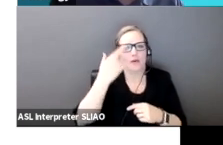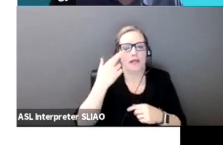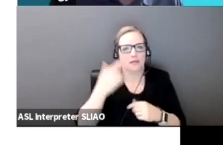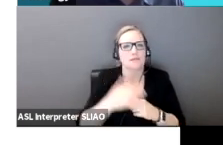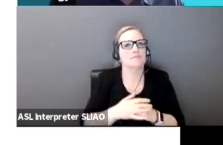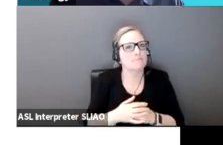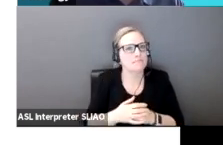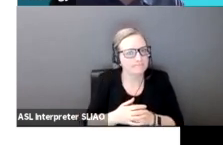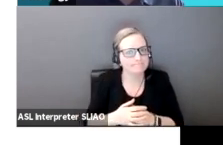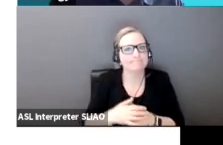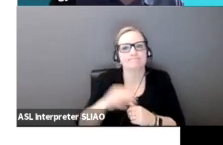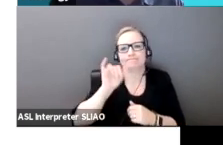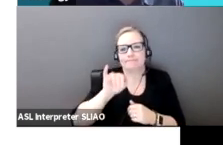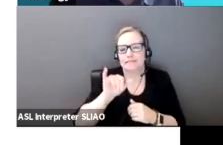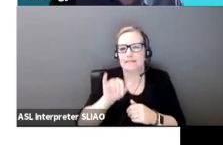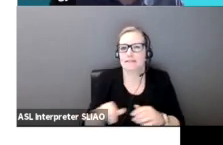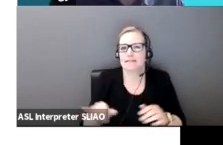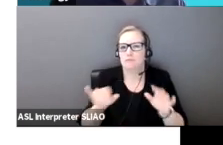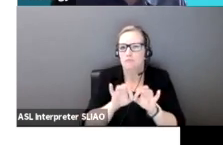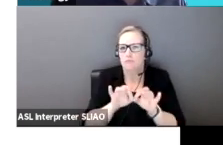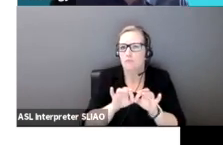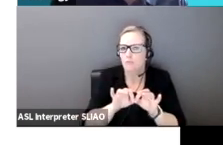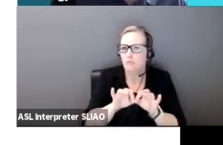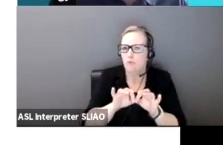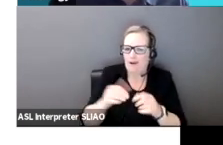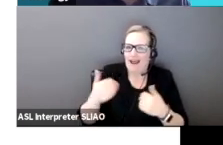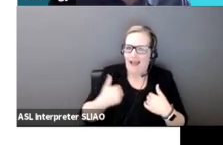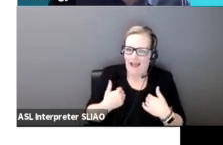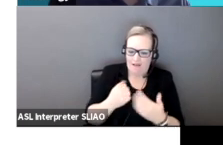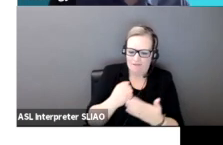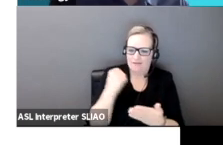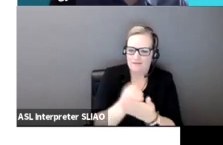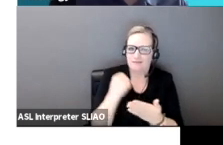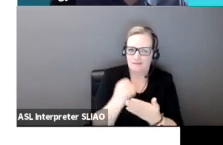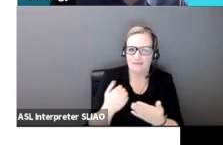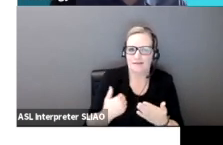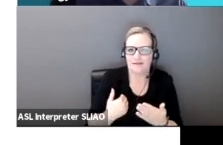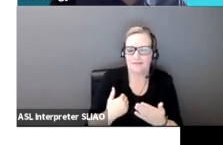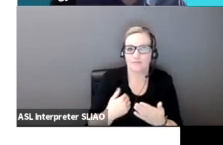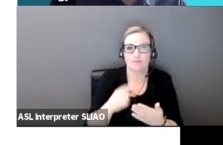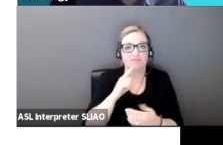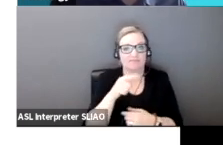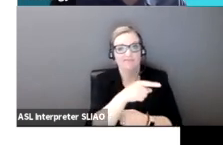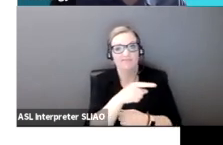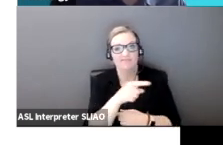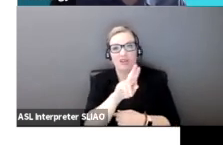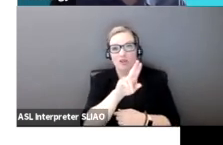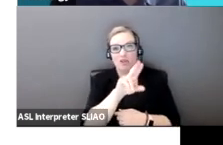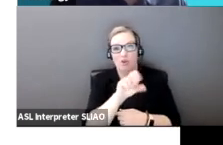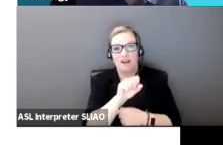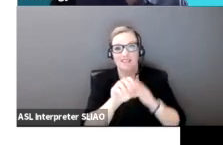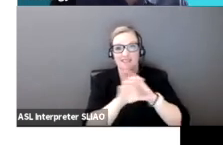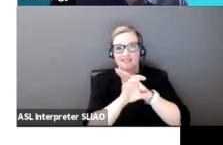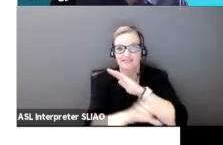underpinning of why we continue to have that today. It's enshrined in the US Constitution. It's not in the Canadian